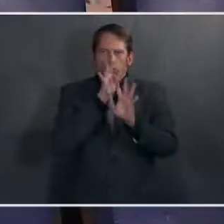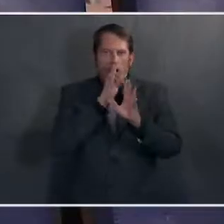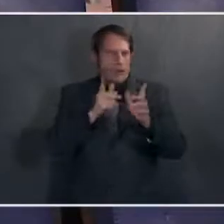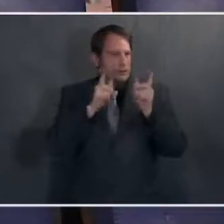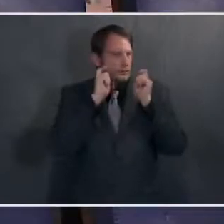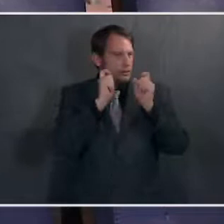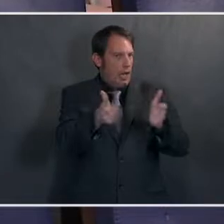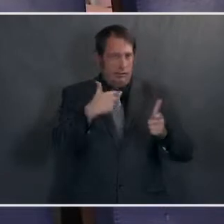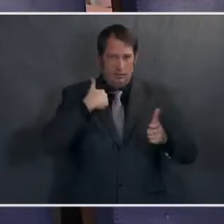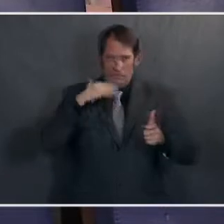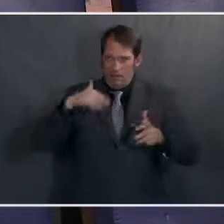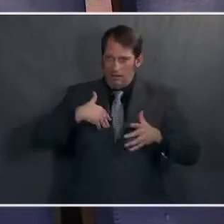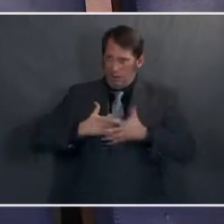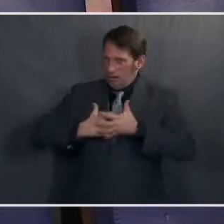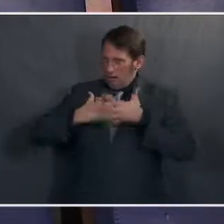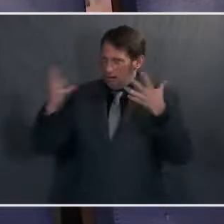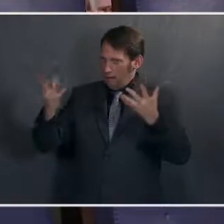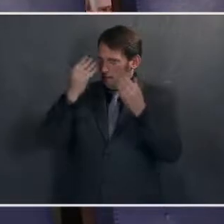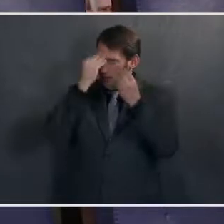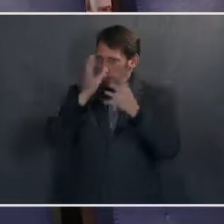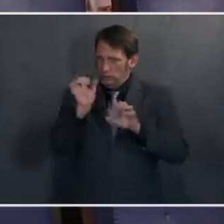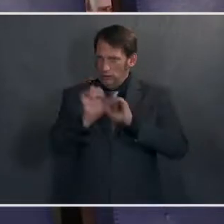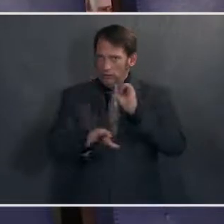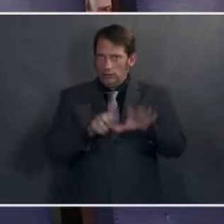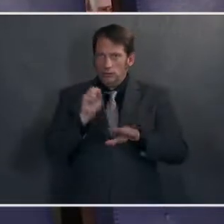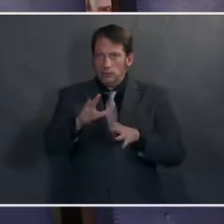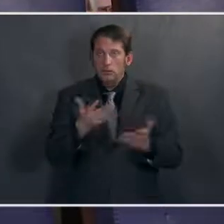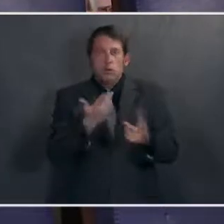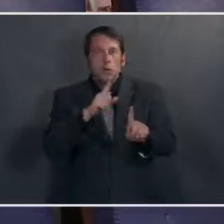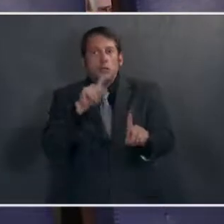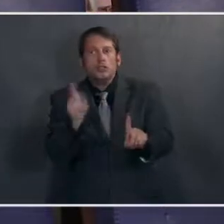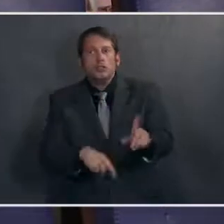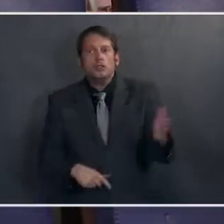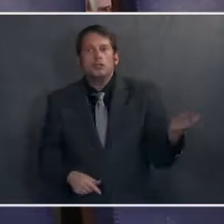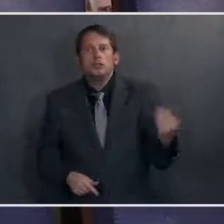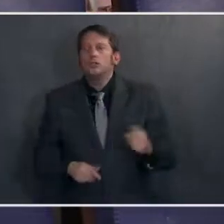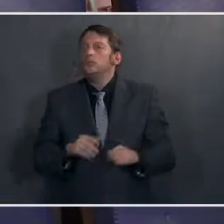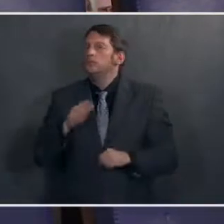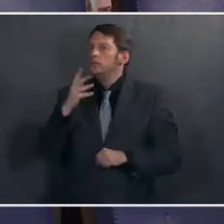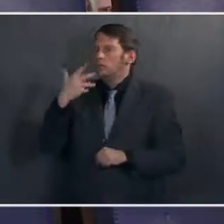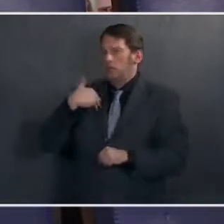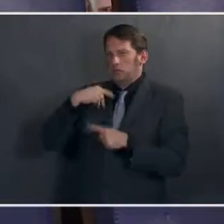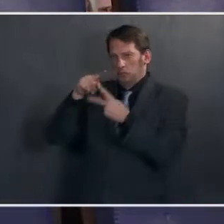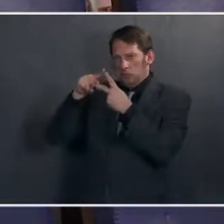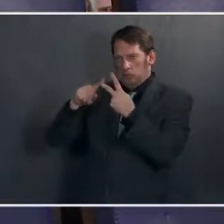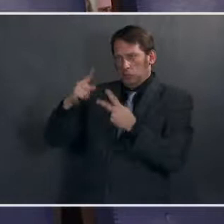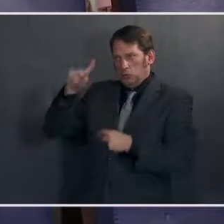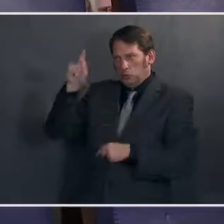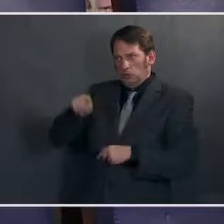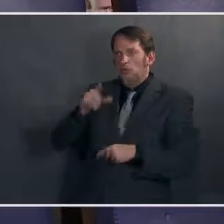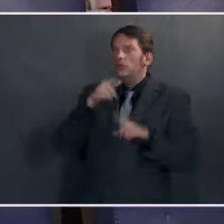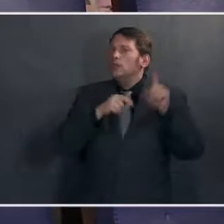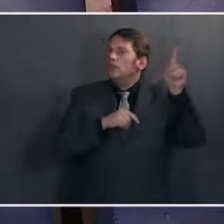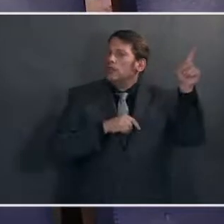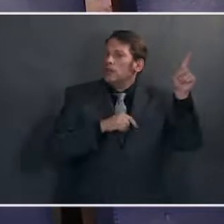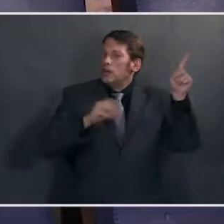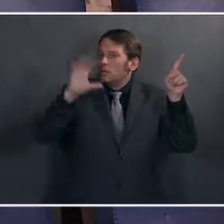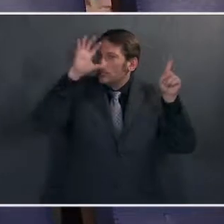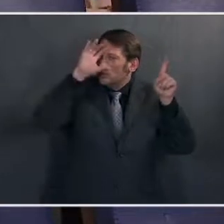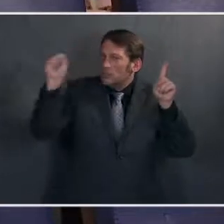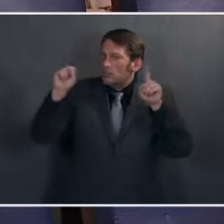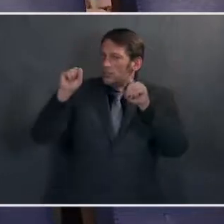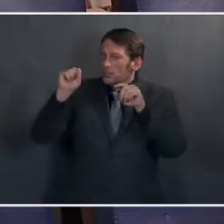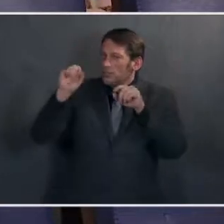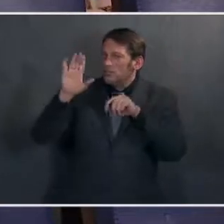Jen. Two questions. President Biden told House Democrats today that he considered the